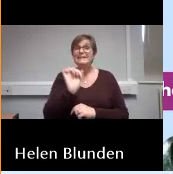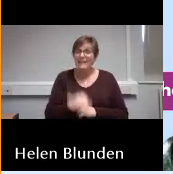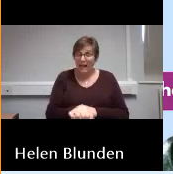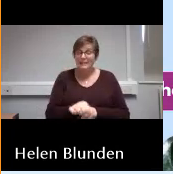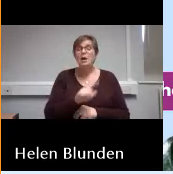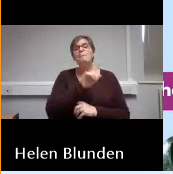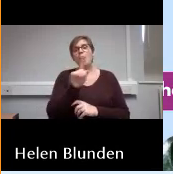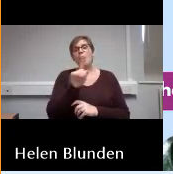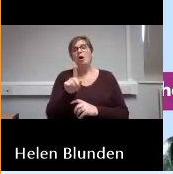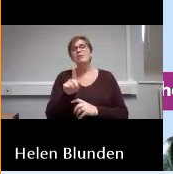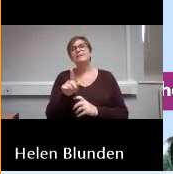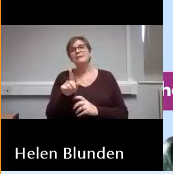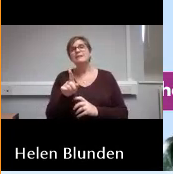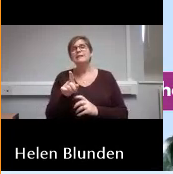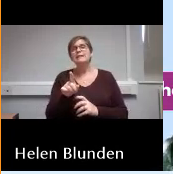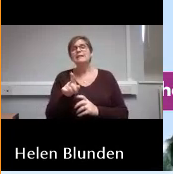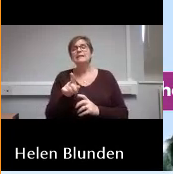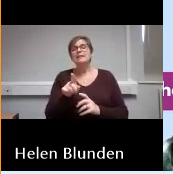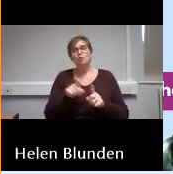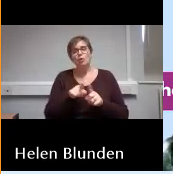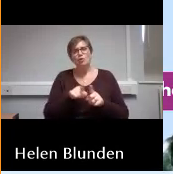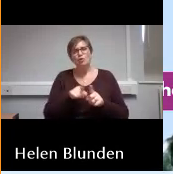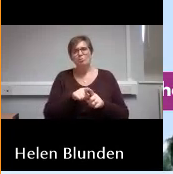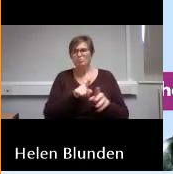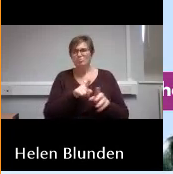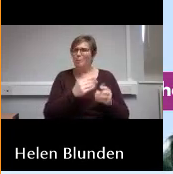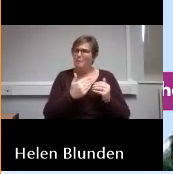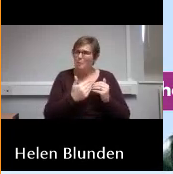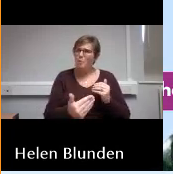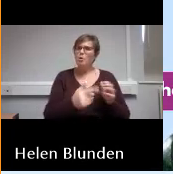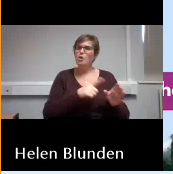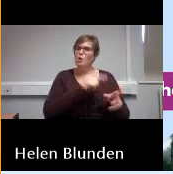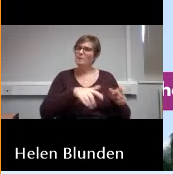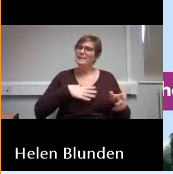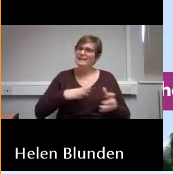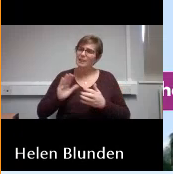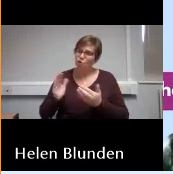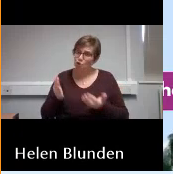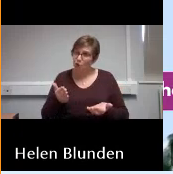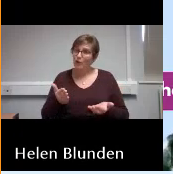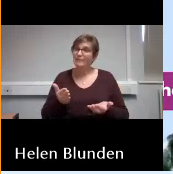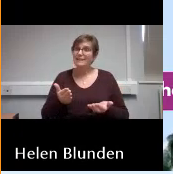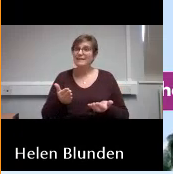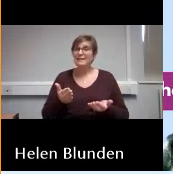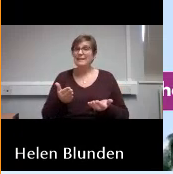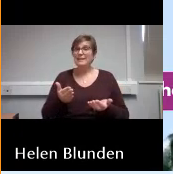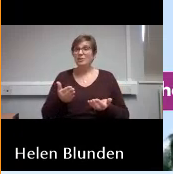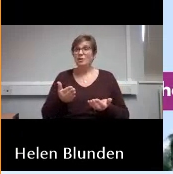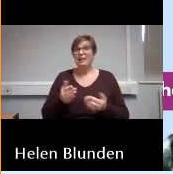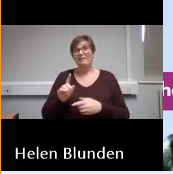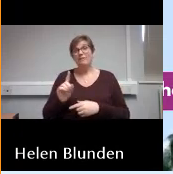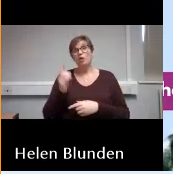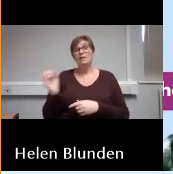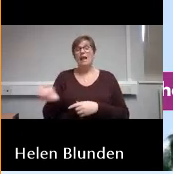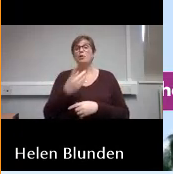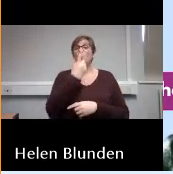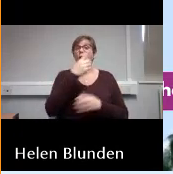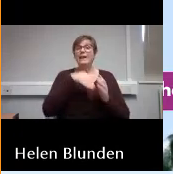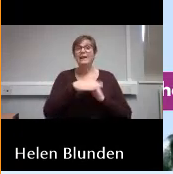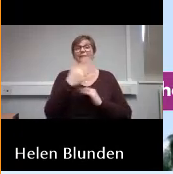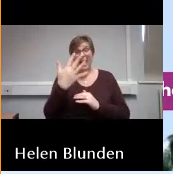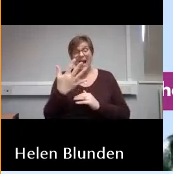it's also, there's more young people needing a service. The very first slide, the 1 in 5 children now